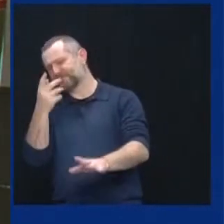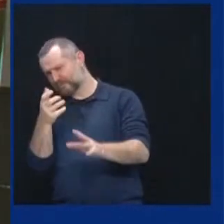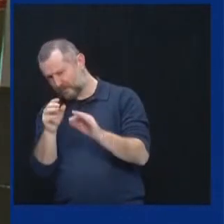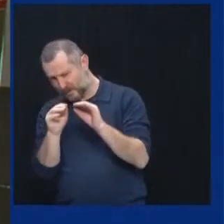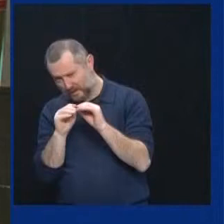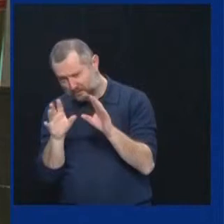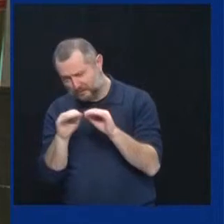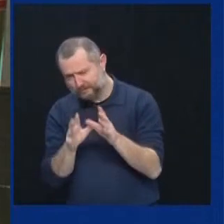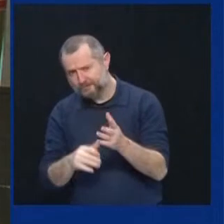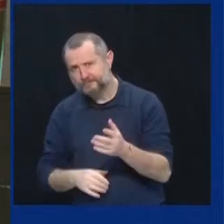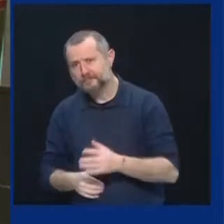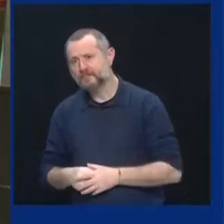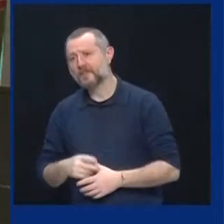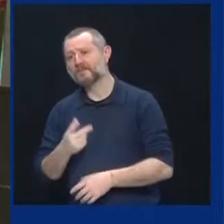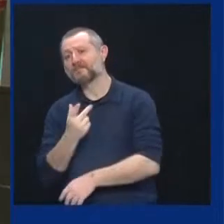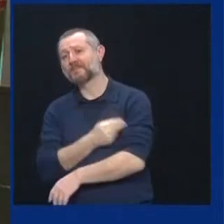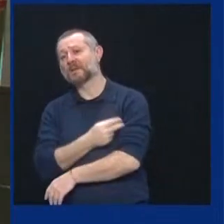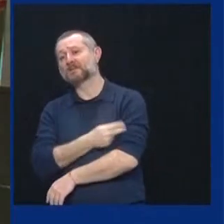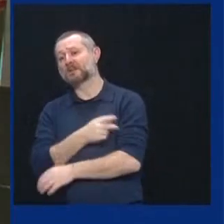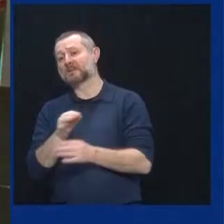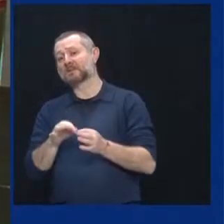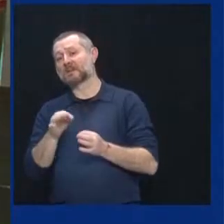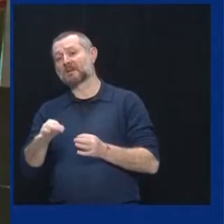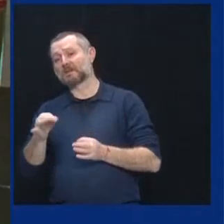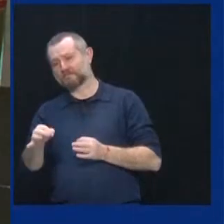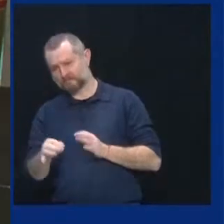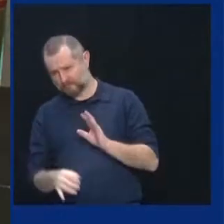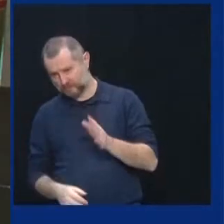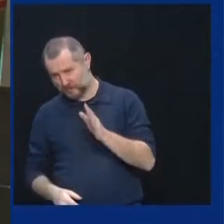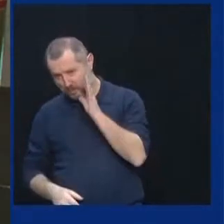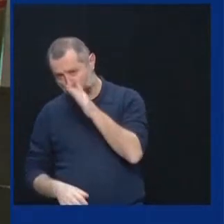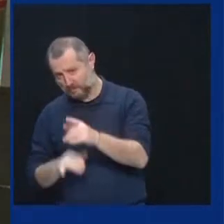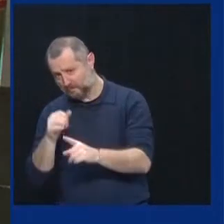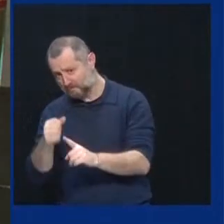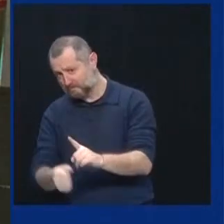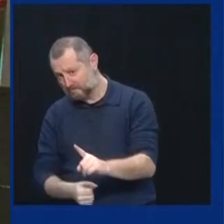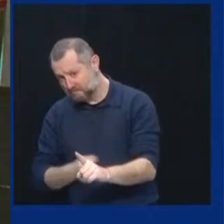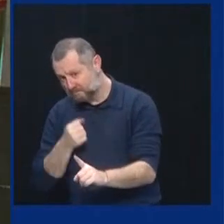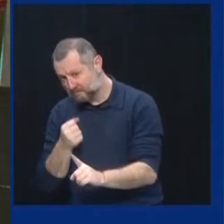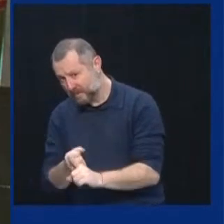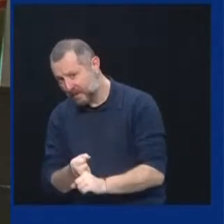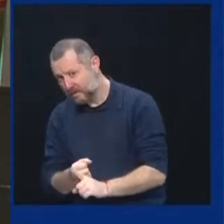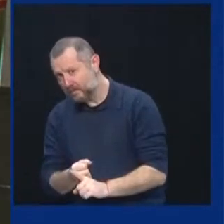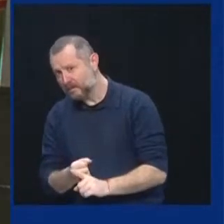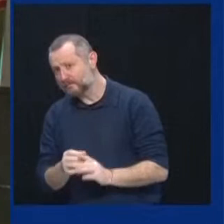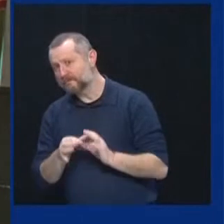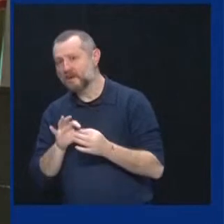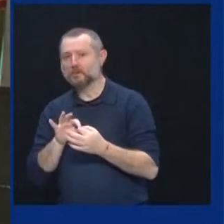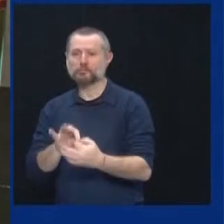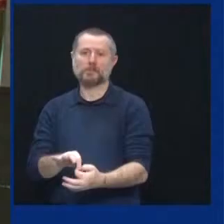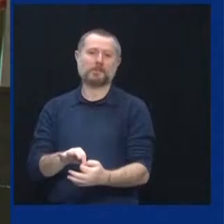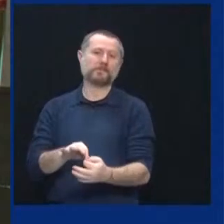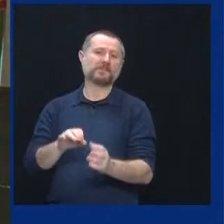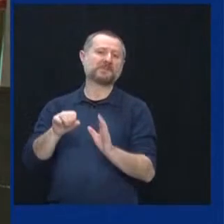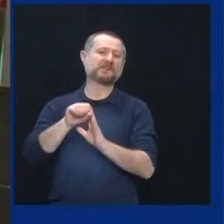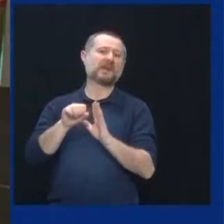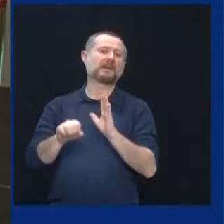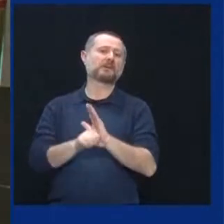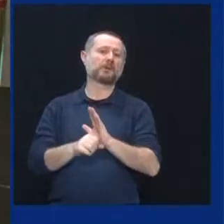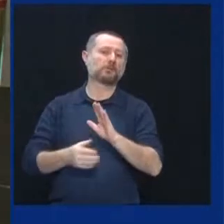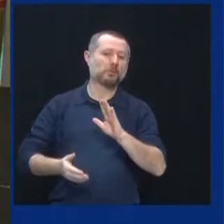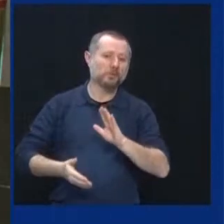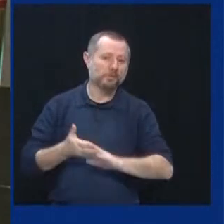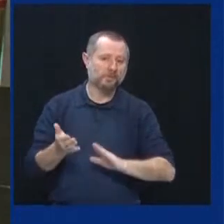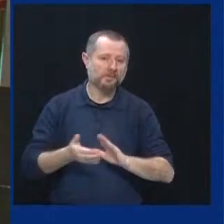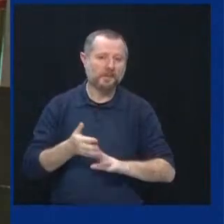the vaccine delays. Does that impact, have any impact at all on the state-run sites? I'm thinking